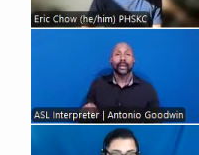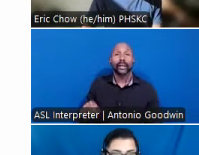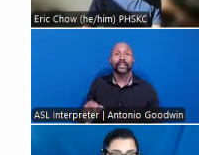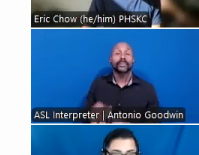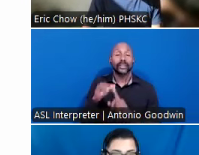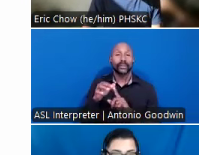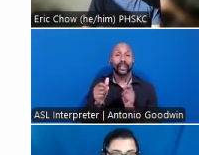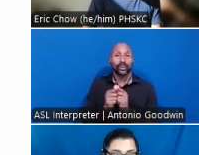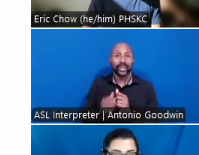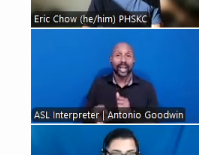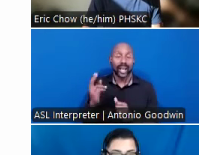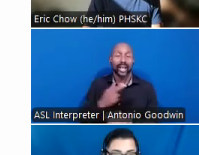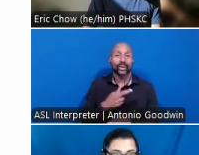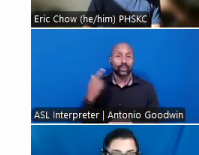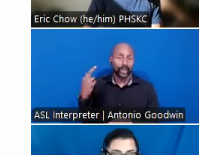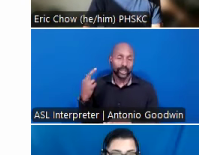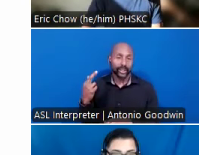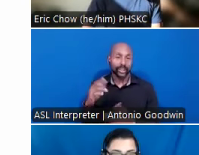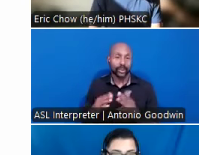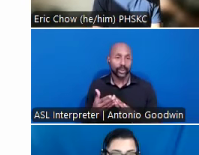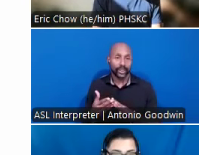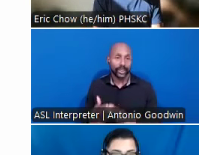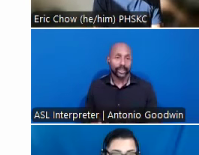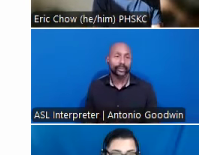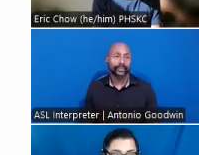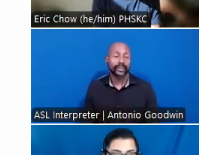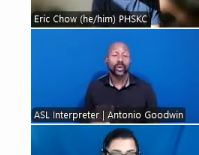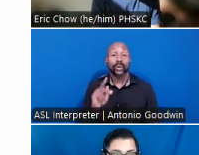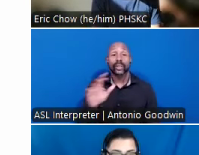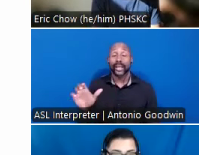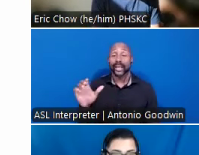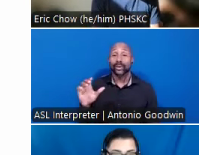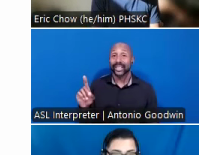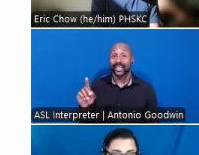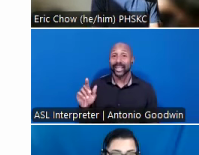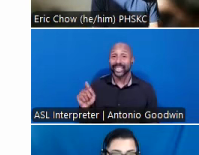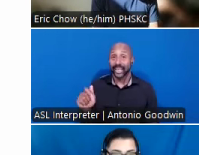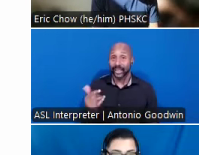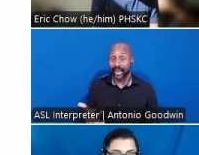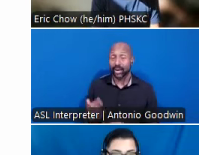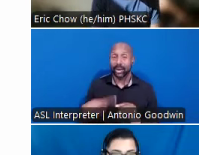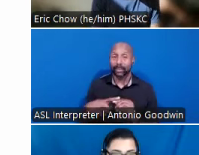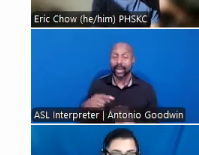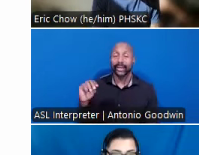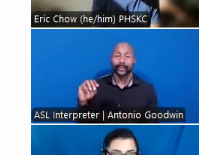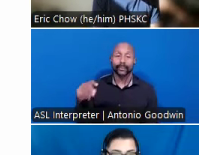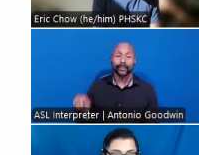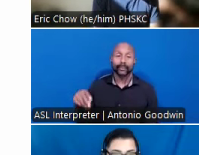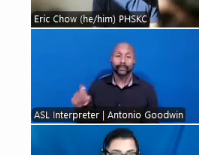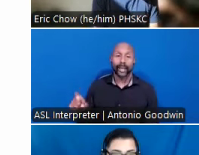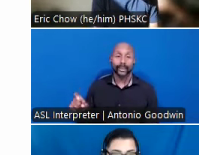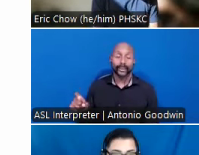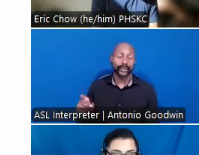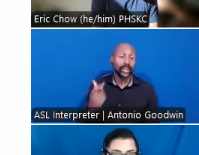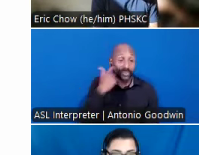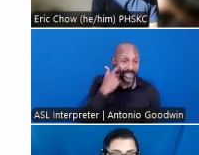communities. Here's some data from King County specifically. We have seen far fewer cases recently than we